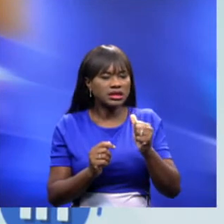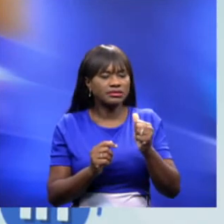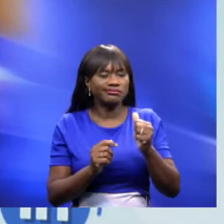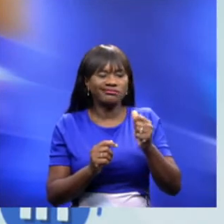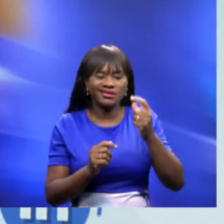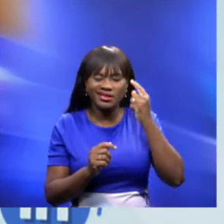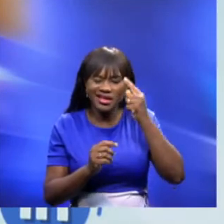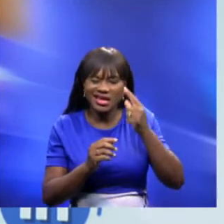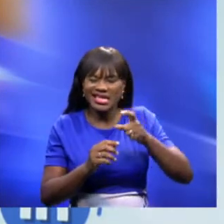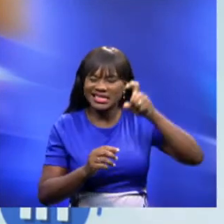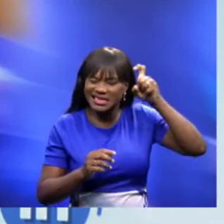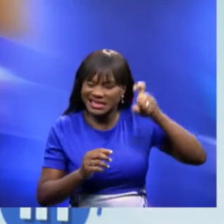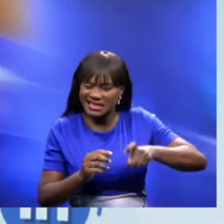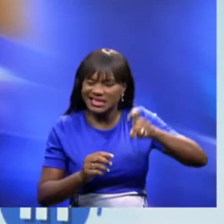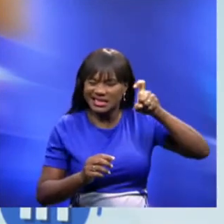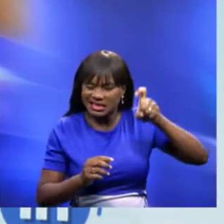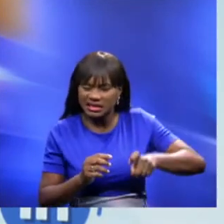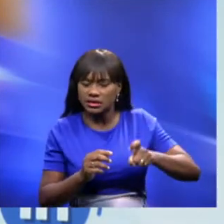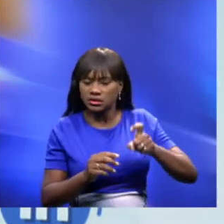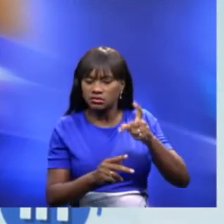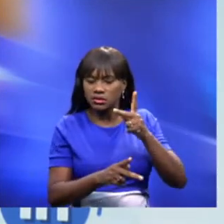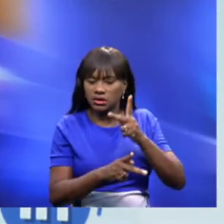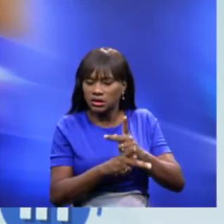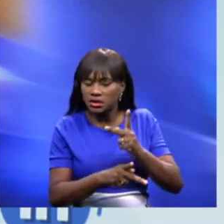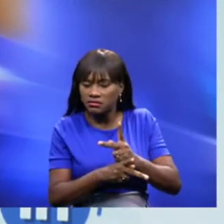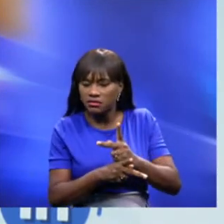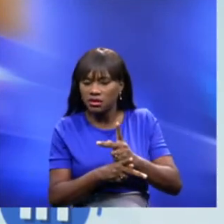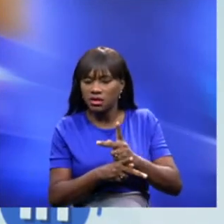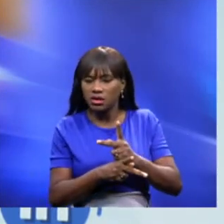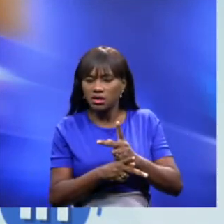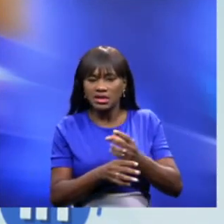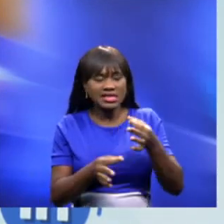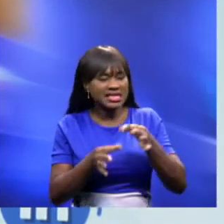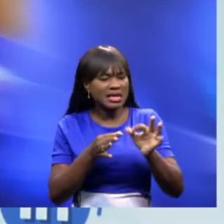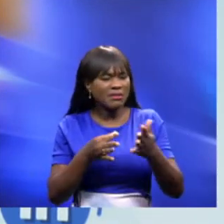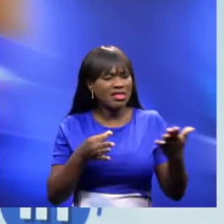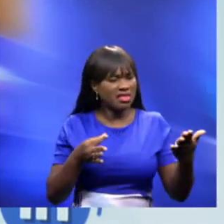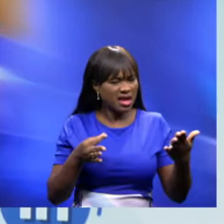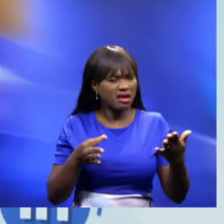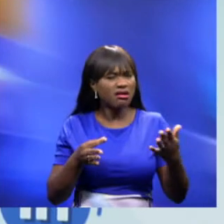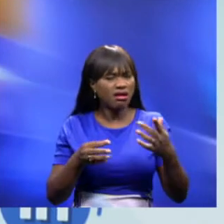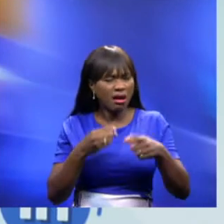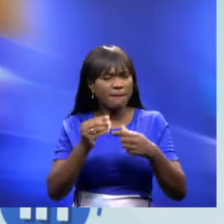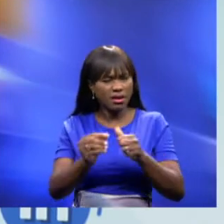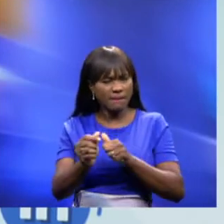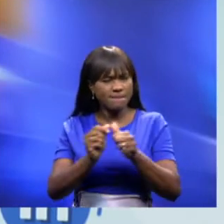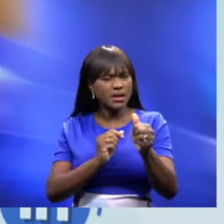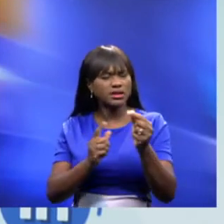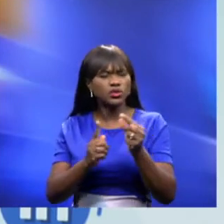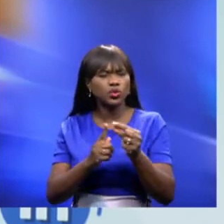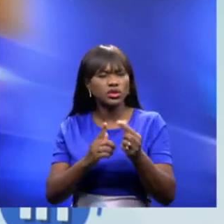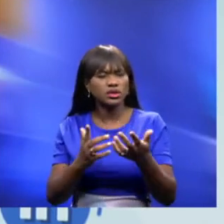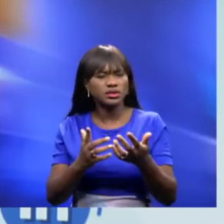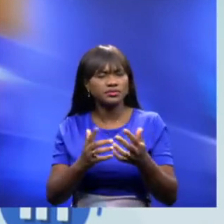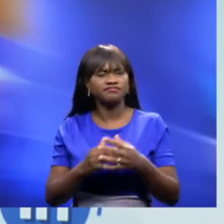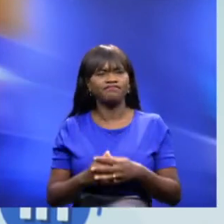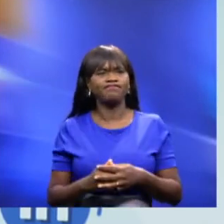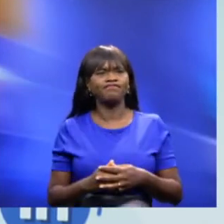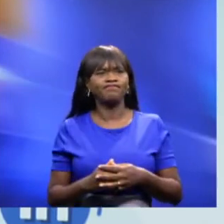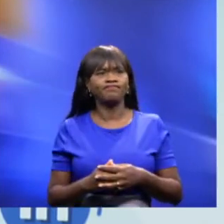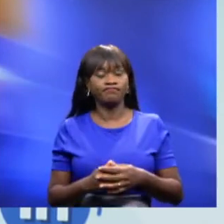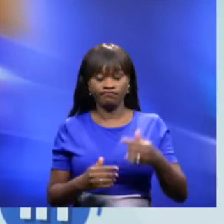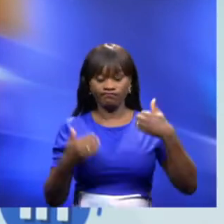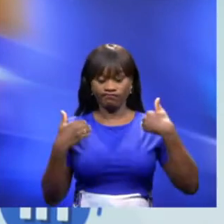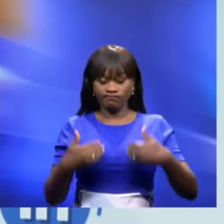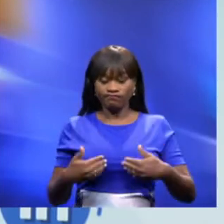that you need to do. And a simple thing with the passwords too, just to train a 2 cents on that. I try my